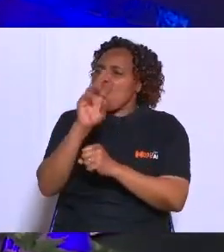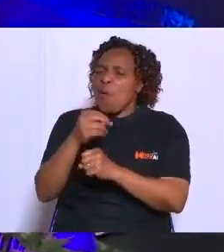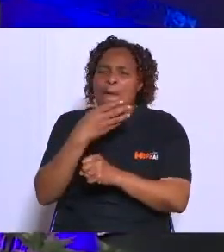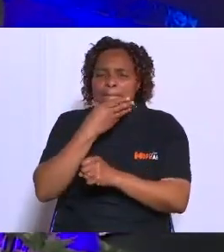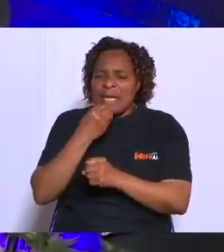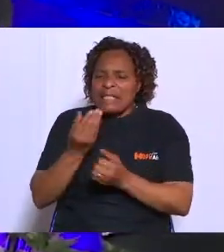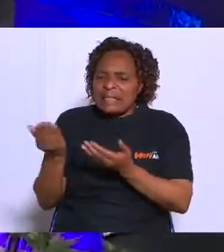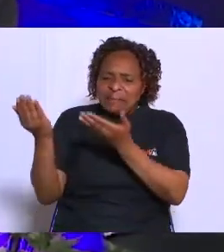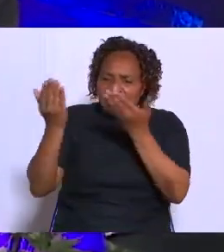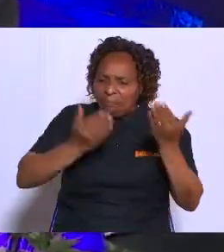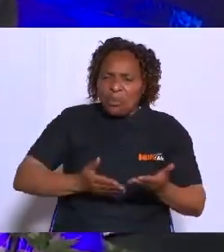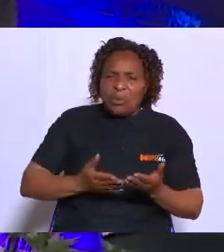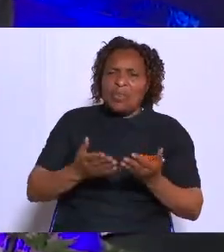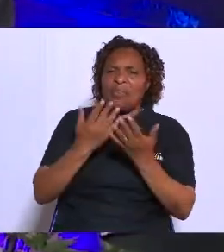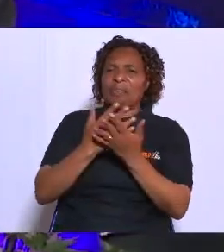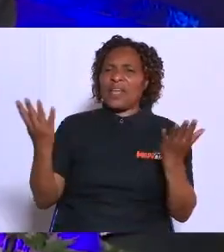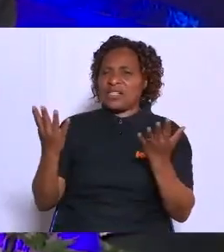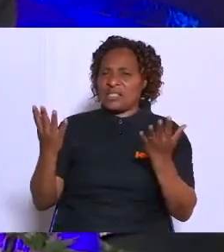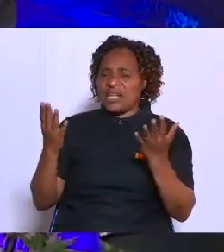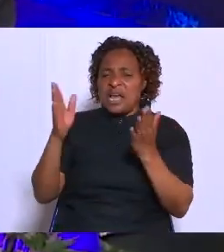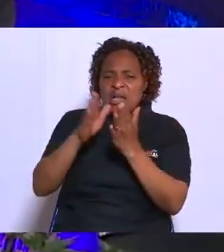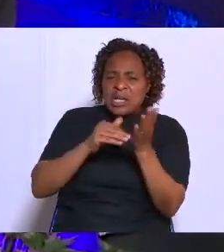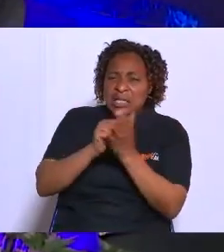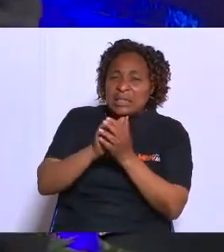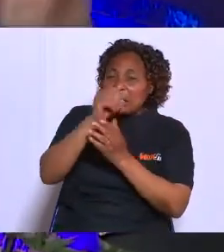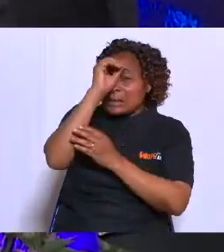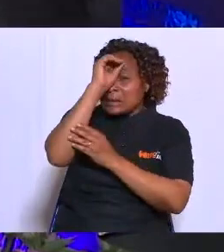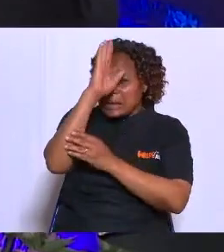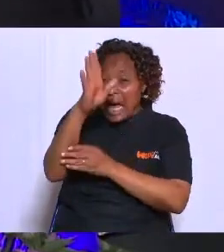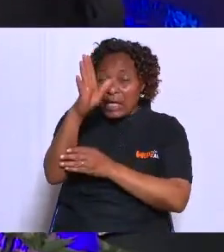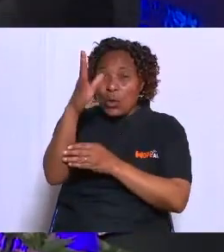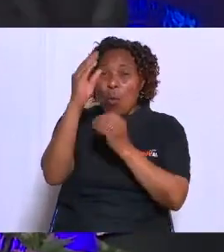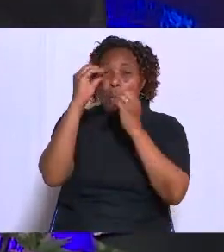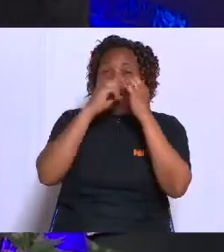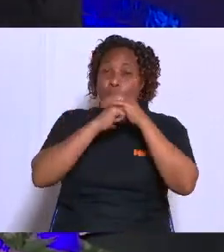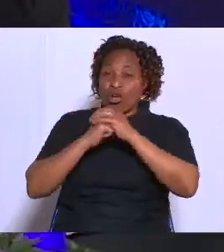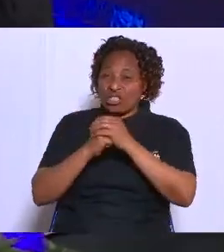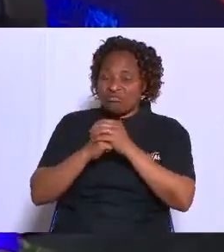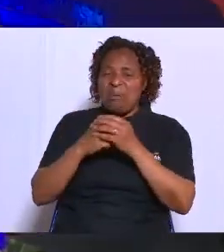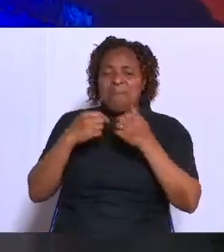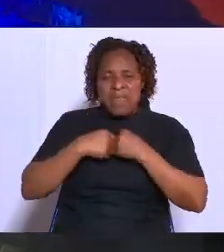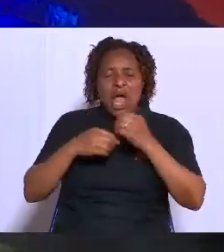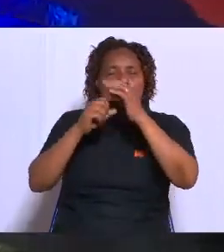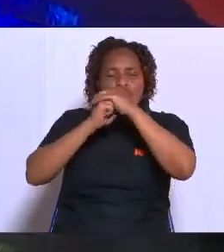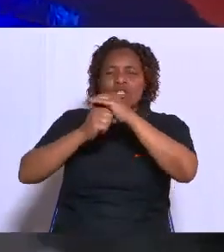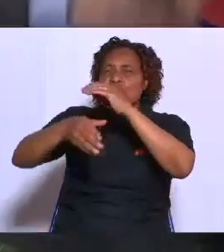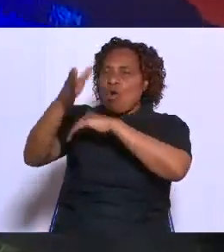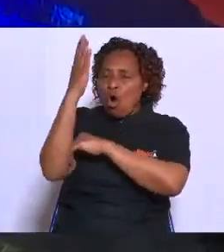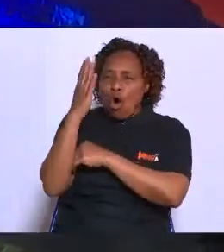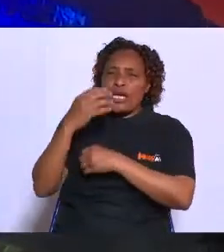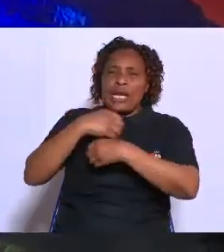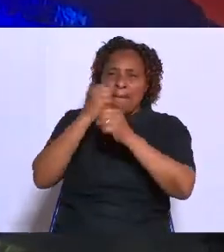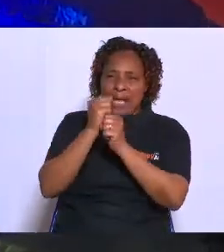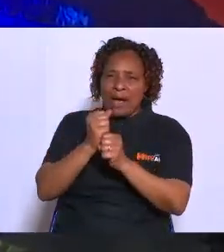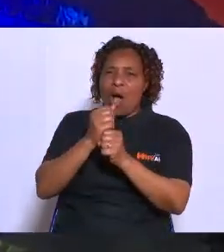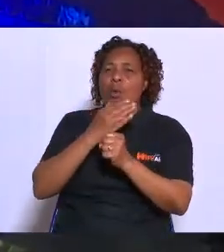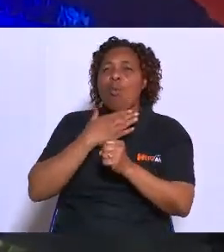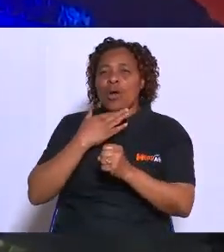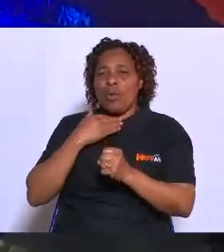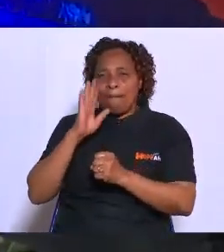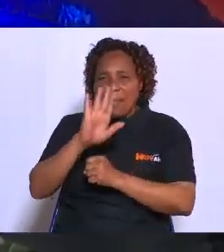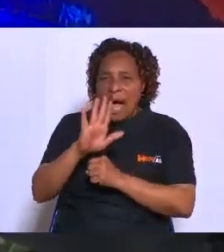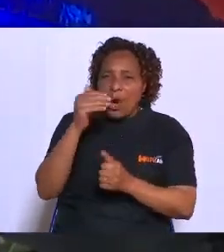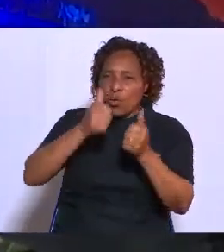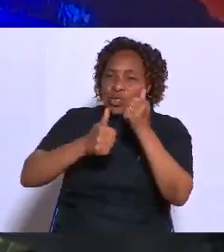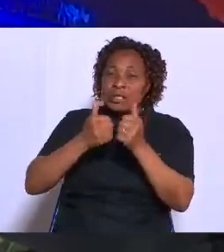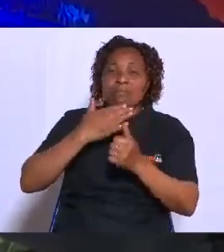that has the trappings of son worship I want to worship the Creator if that is your desire wherever you are tonight would